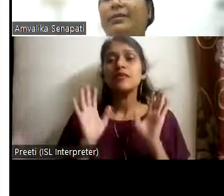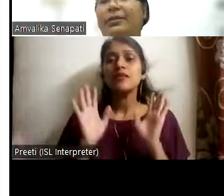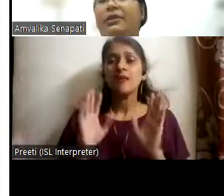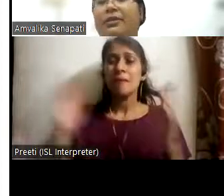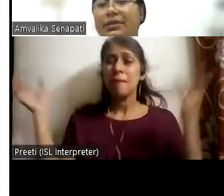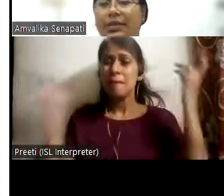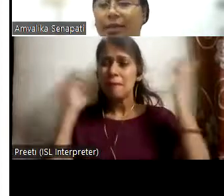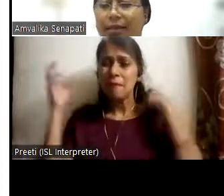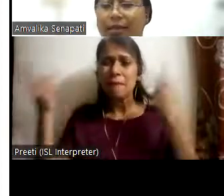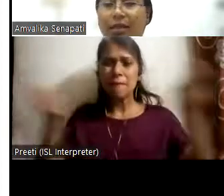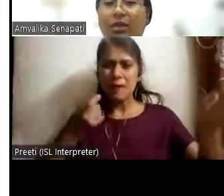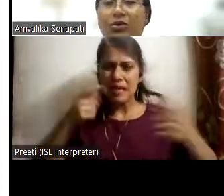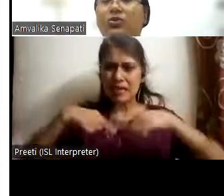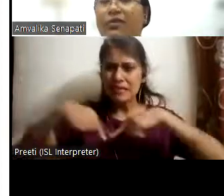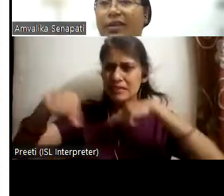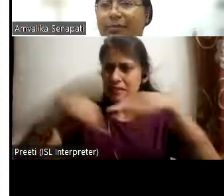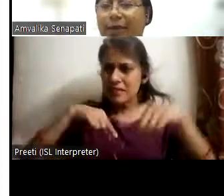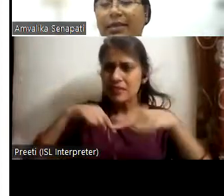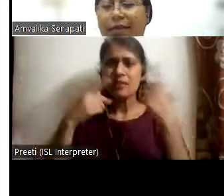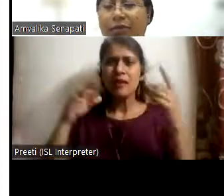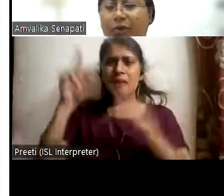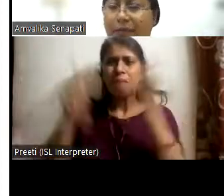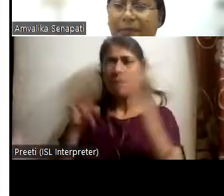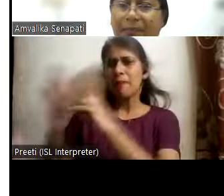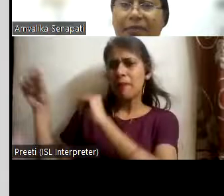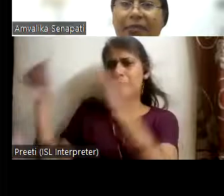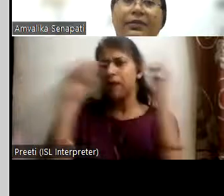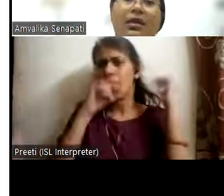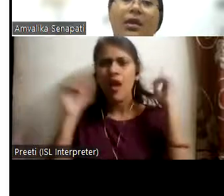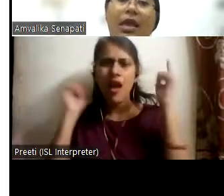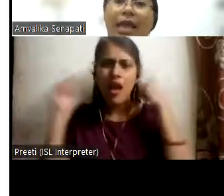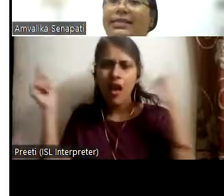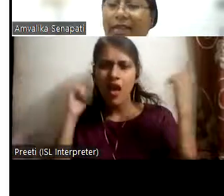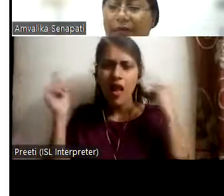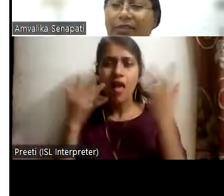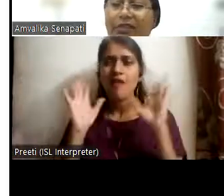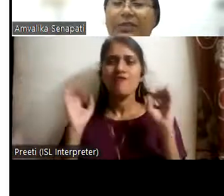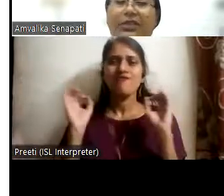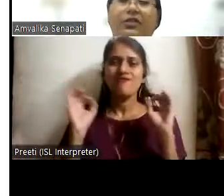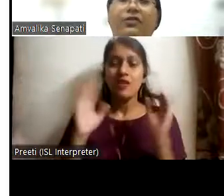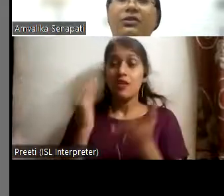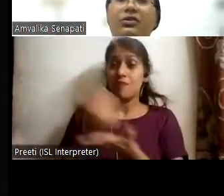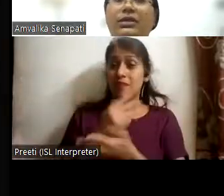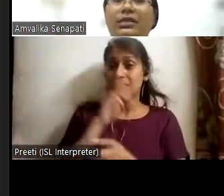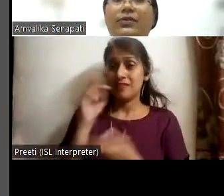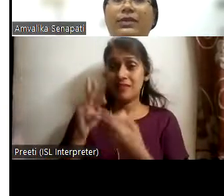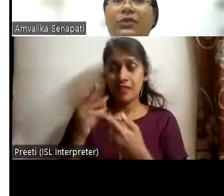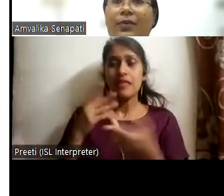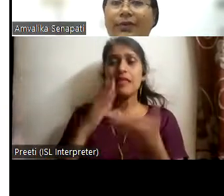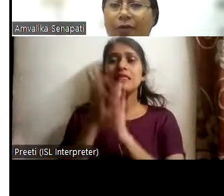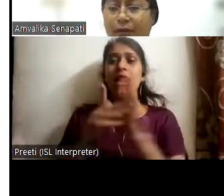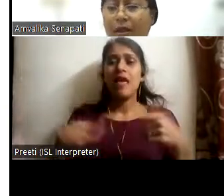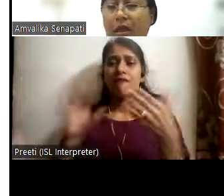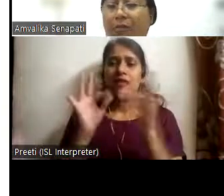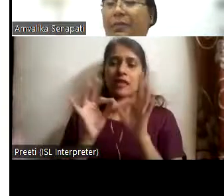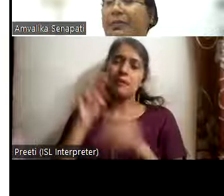and help the person hear clearly to whoever is speaking next to him. and sign language interpretation, of course. So this is what is